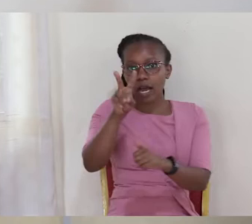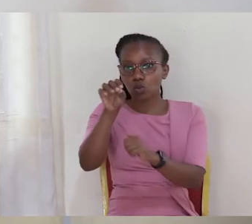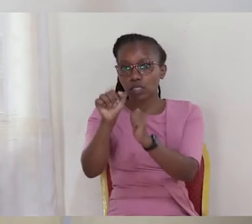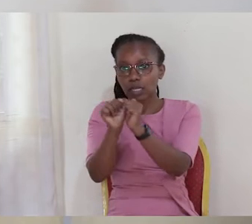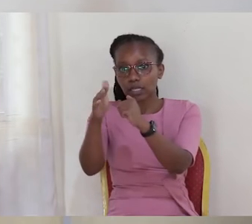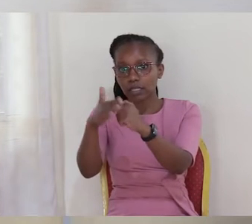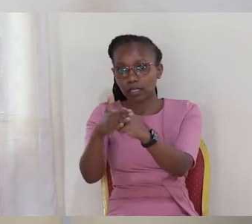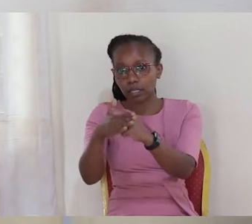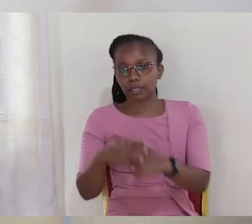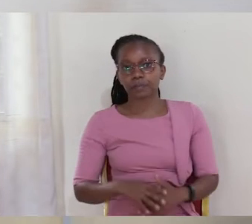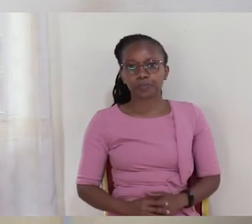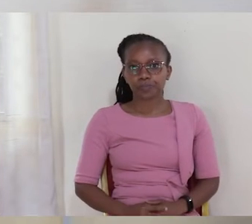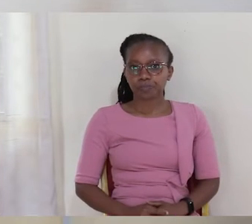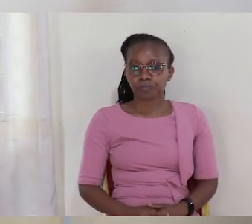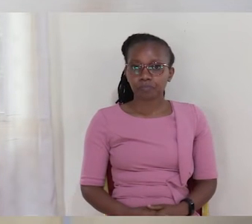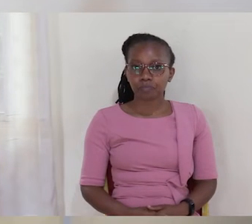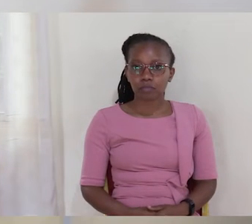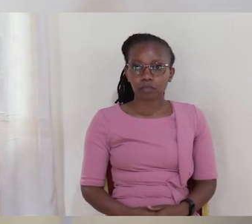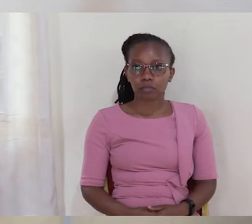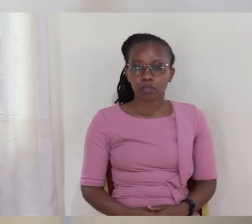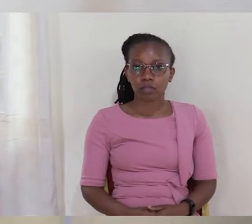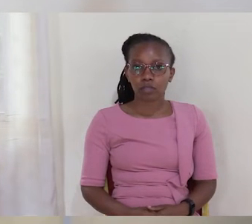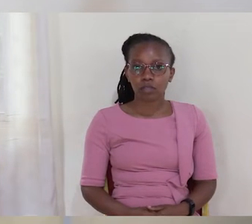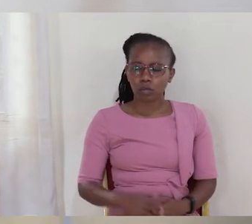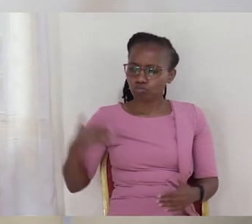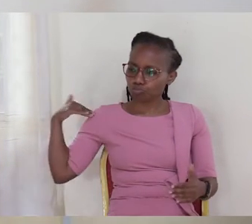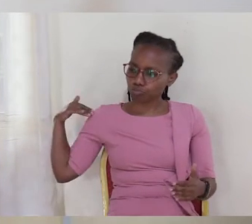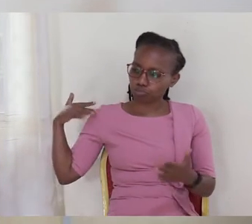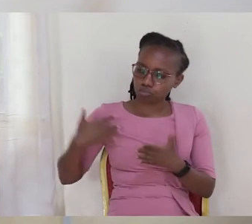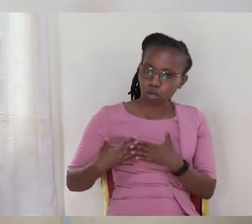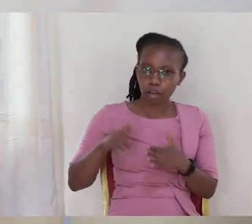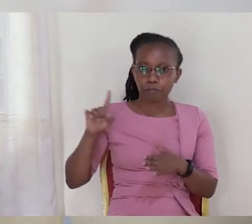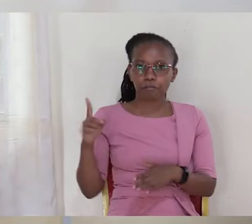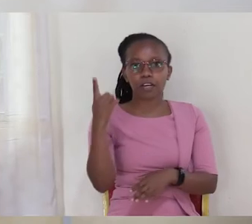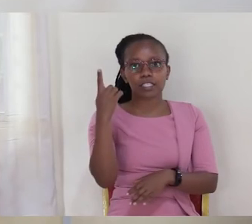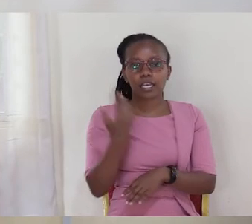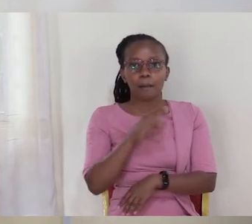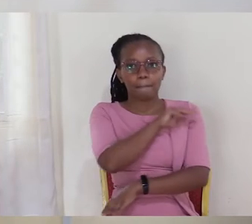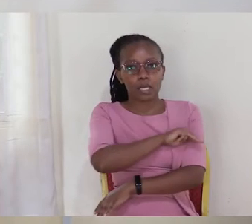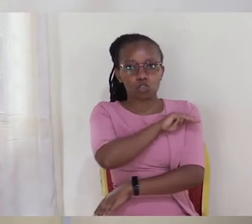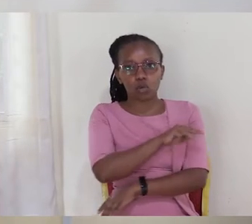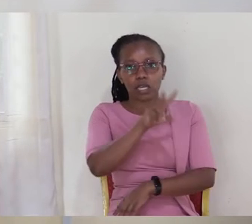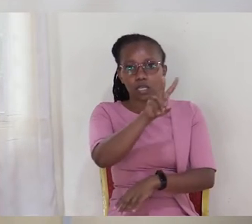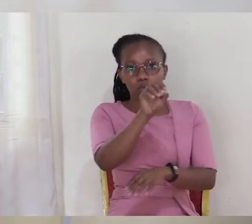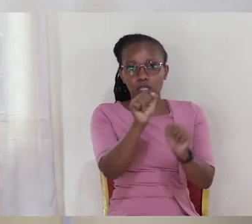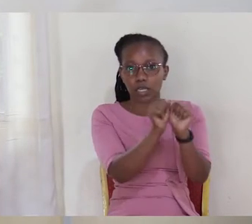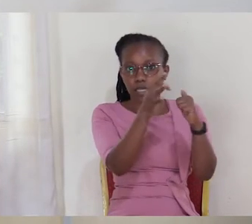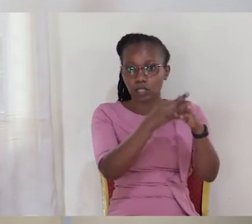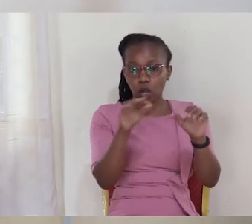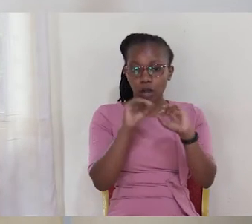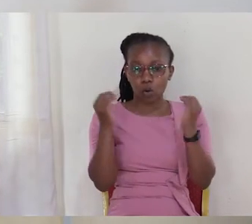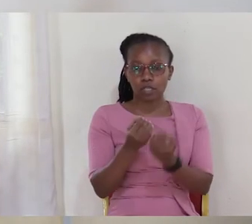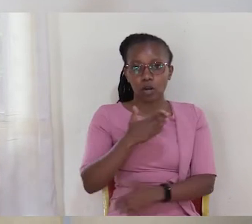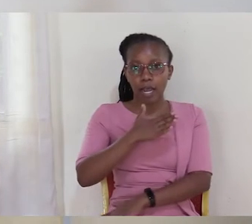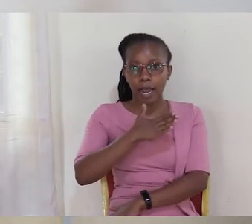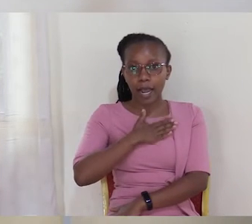2019. This has been a long journey since the first missions in 2018, and our